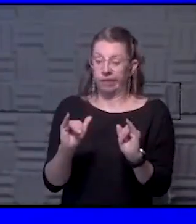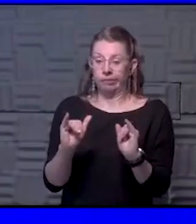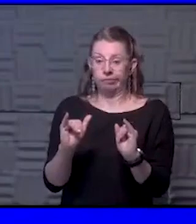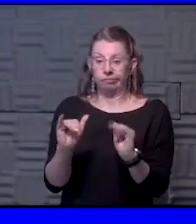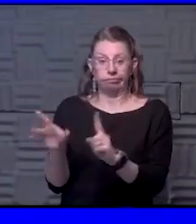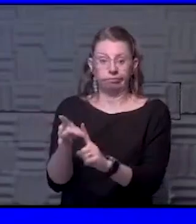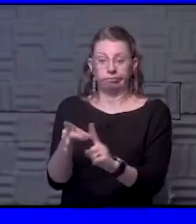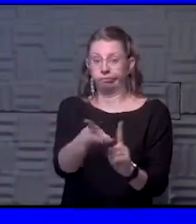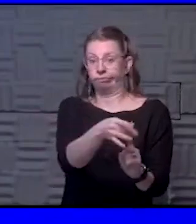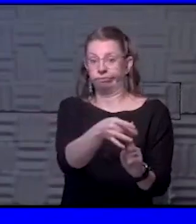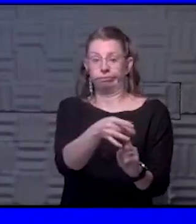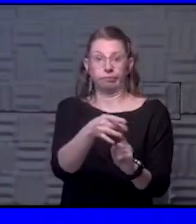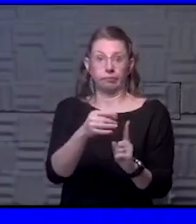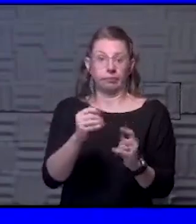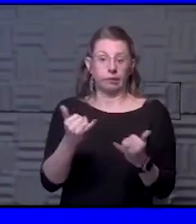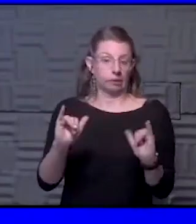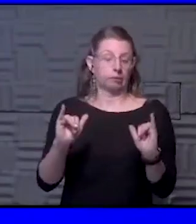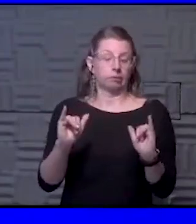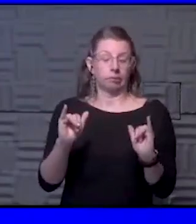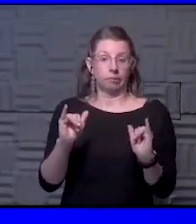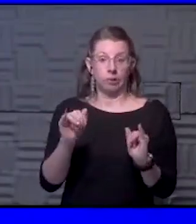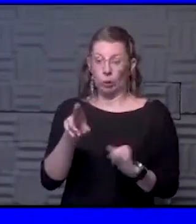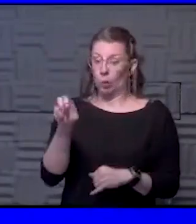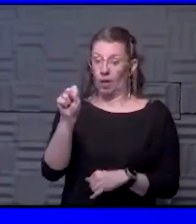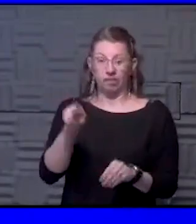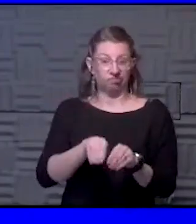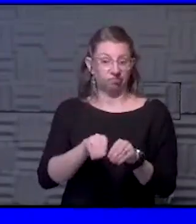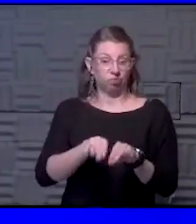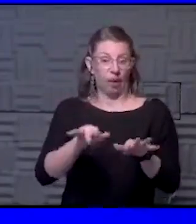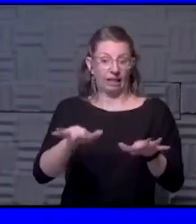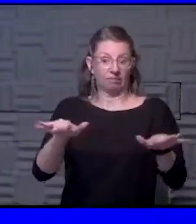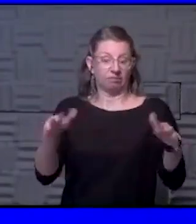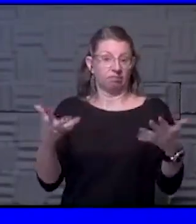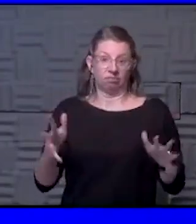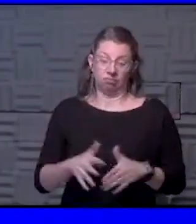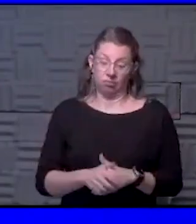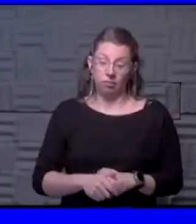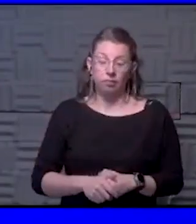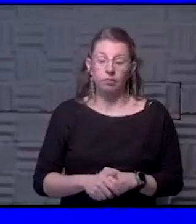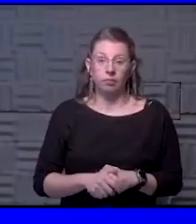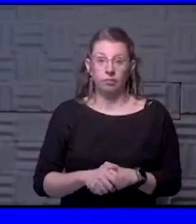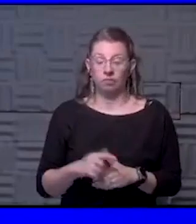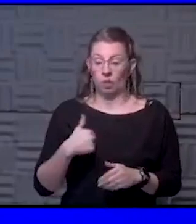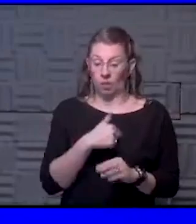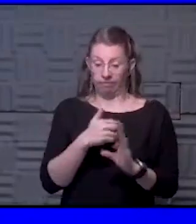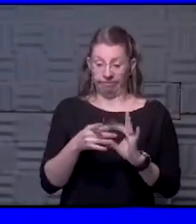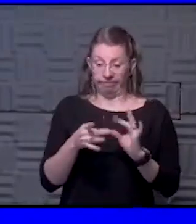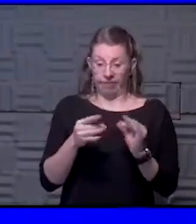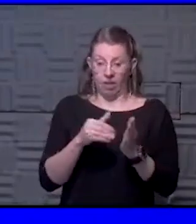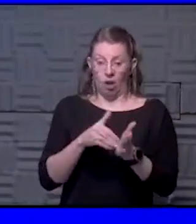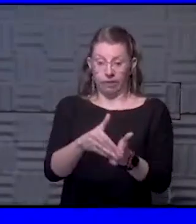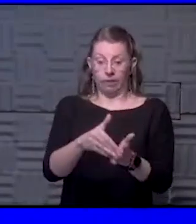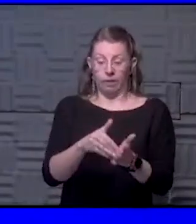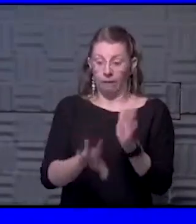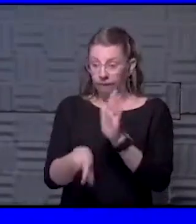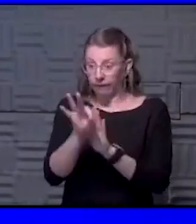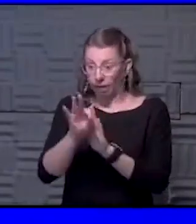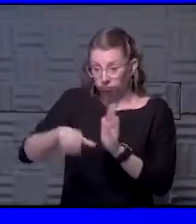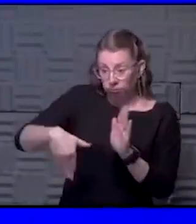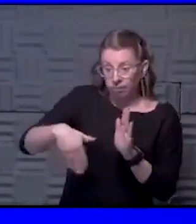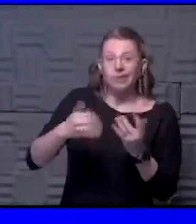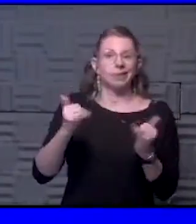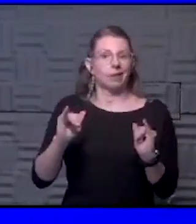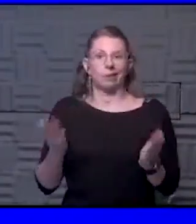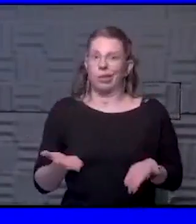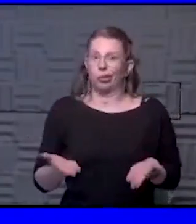there's no doubt these variants are in the U.S. And, you know, I think we've said a number of times, even if we haven't found them yet, they're here too.